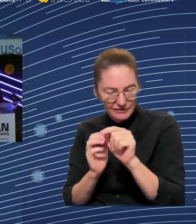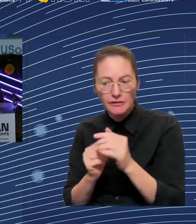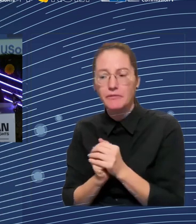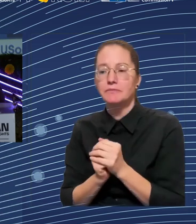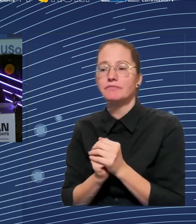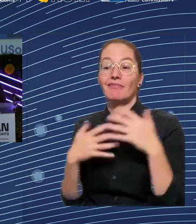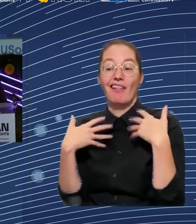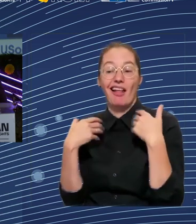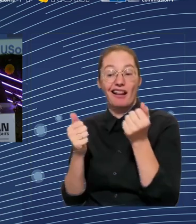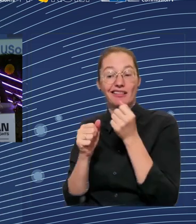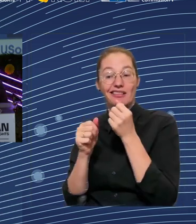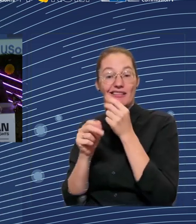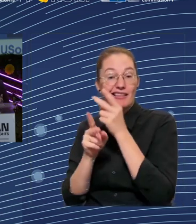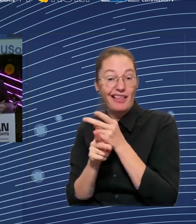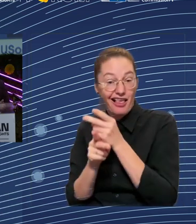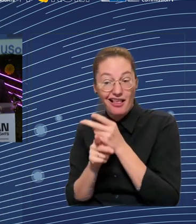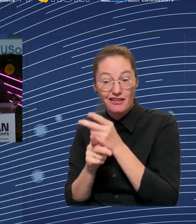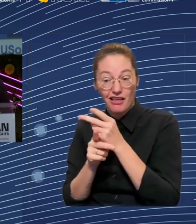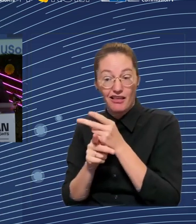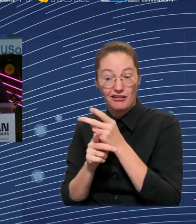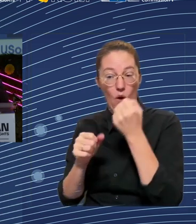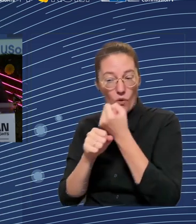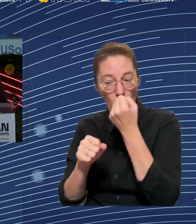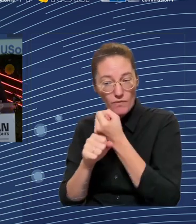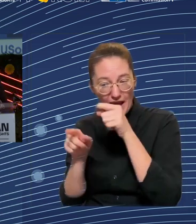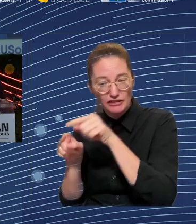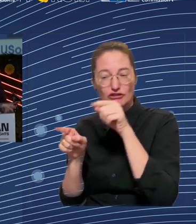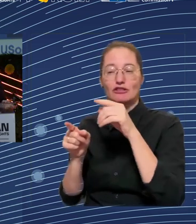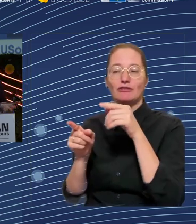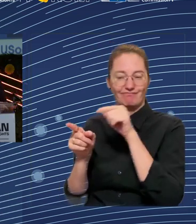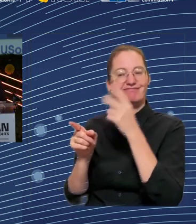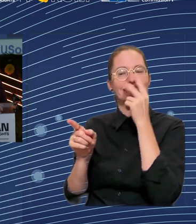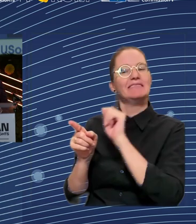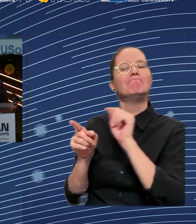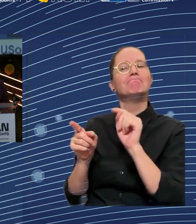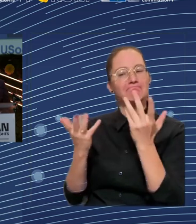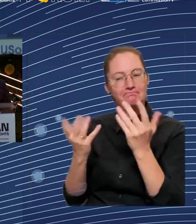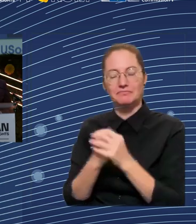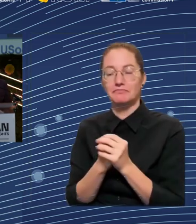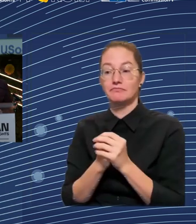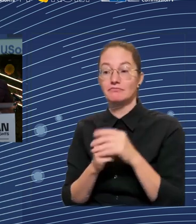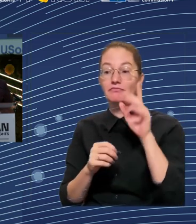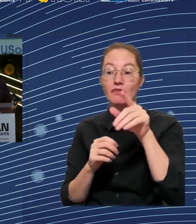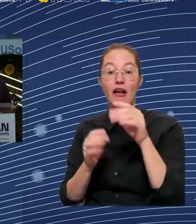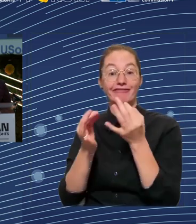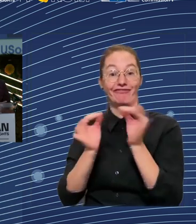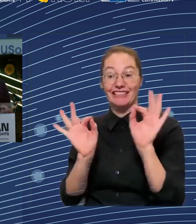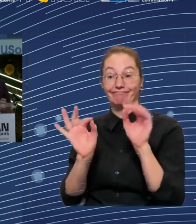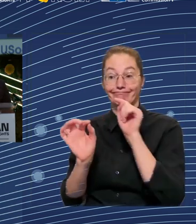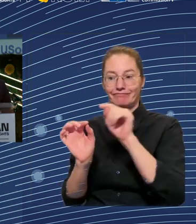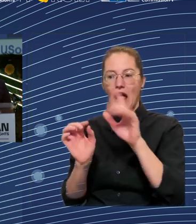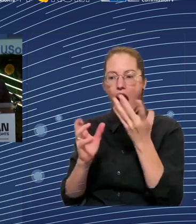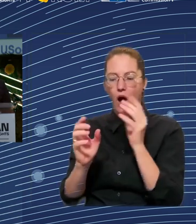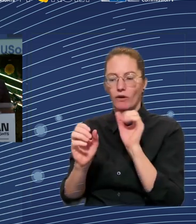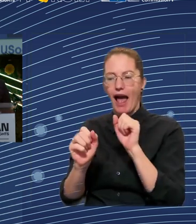work. So this is based on current and past data, looking into the future, and this was also one of the main messages highlighted in